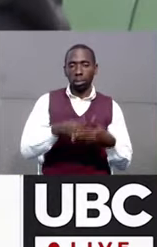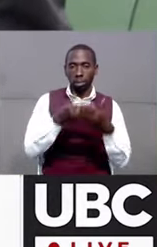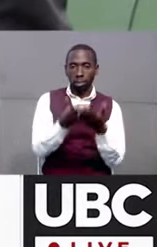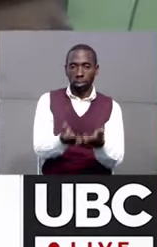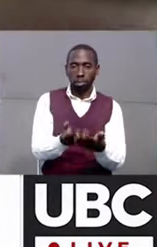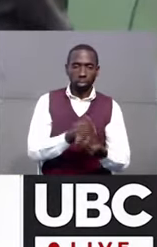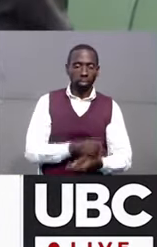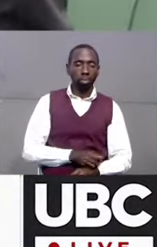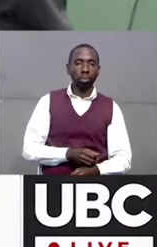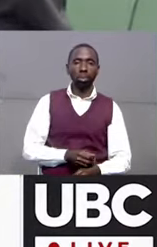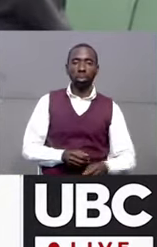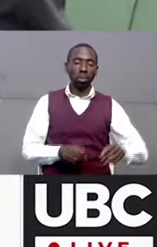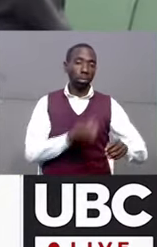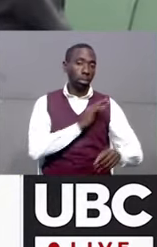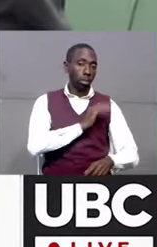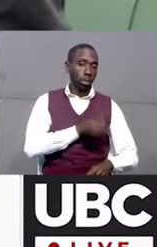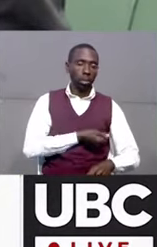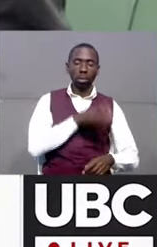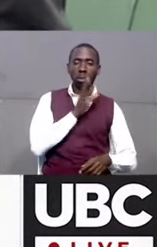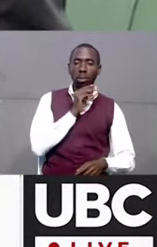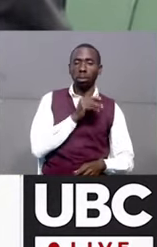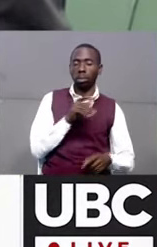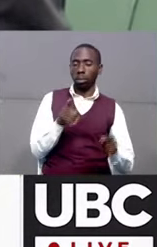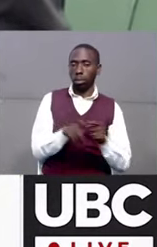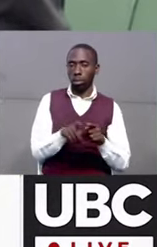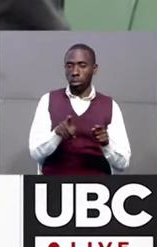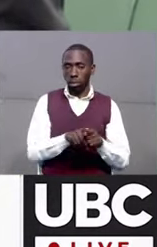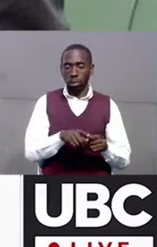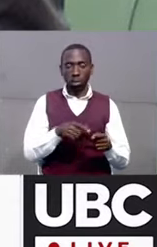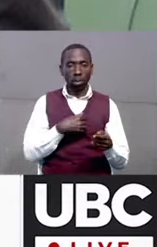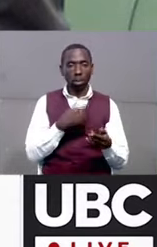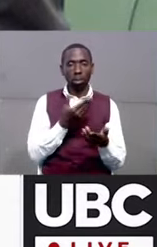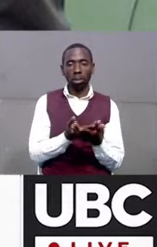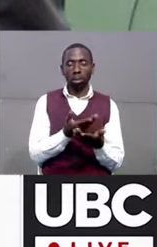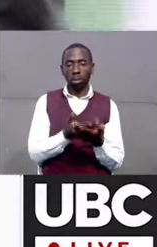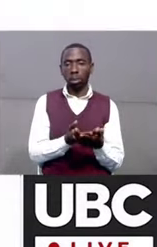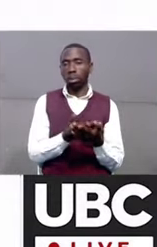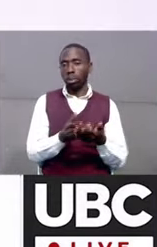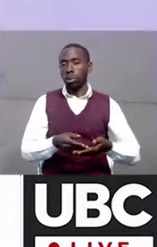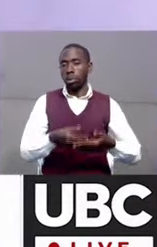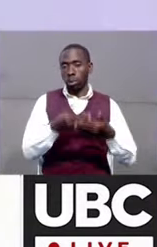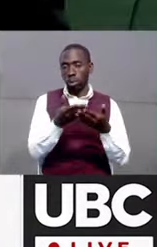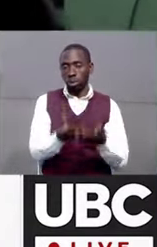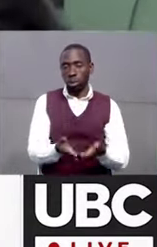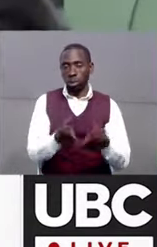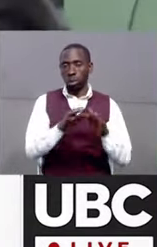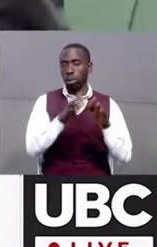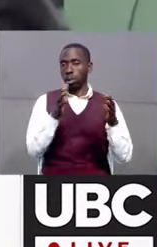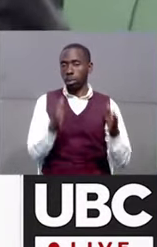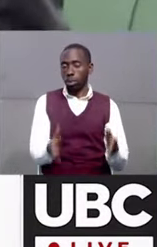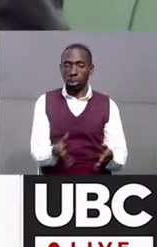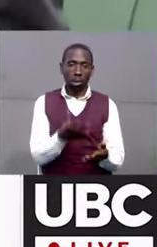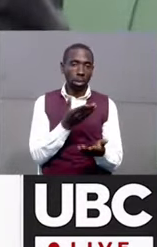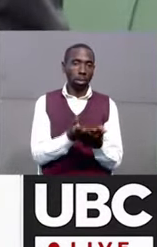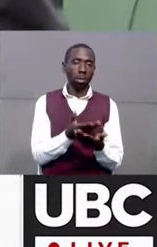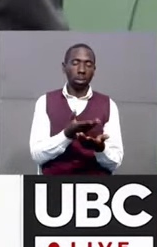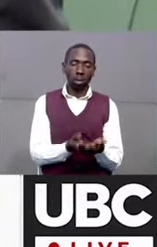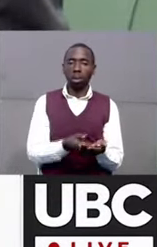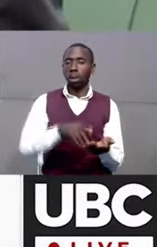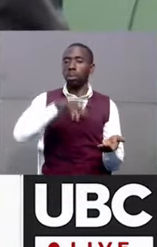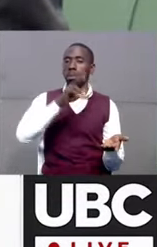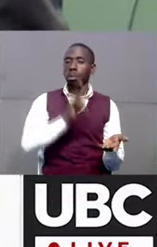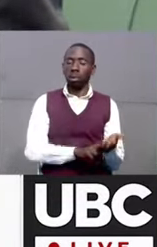Madam Speaker, I also beg to lay on table a request for